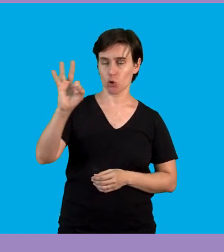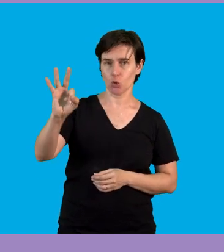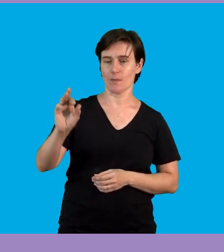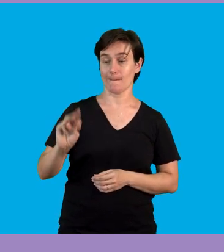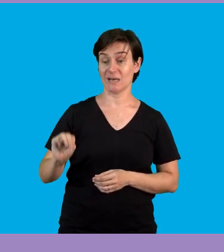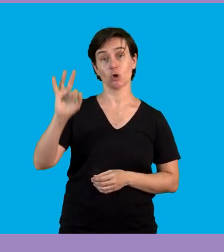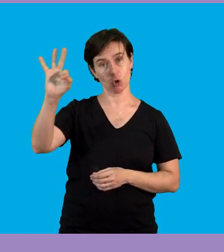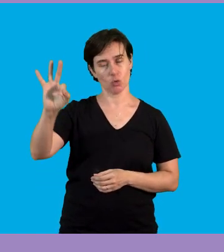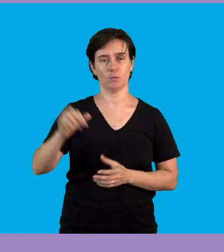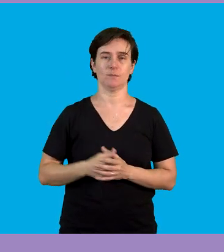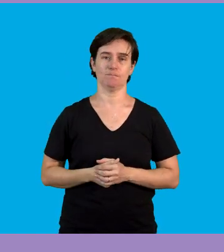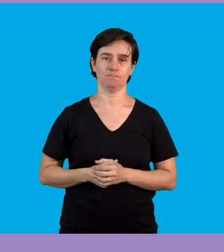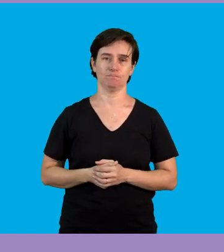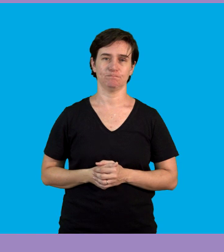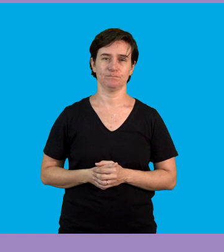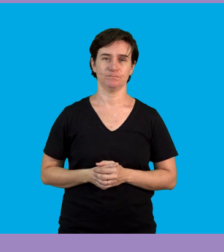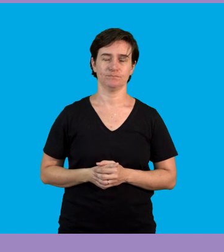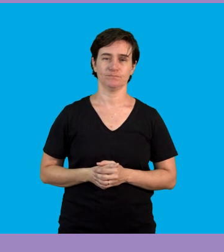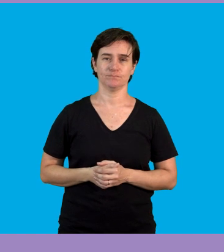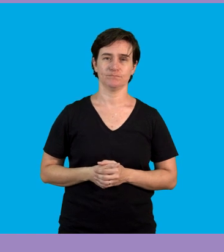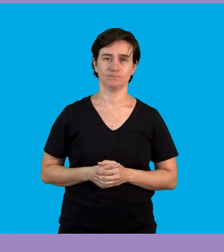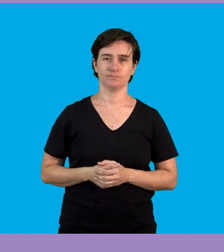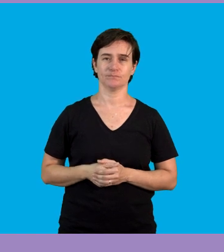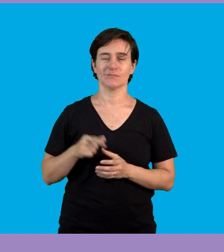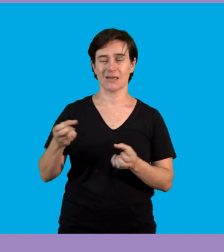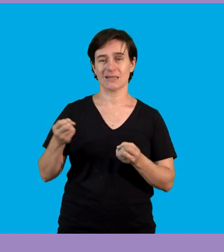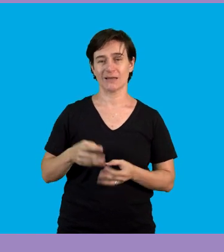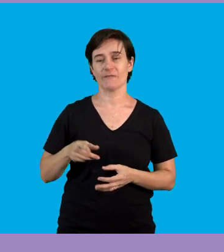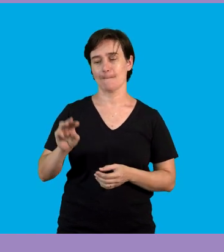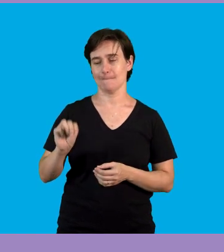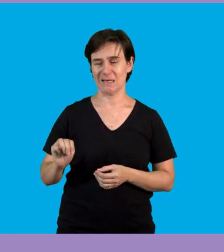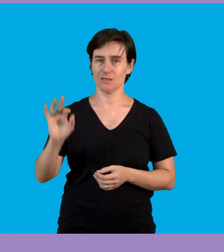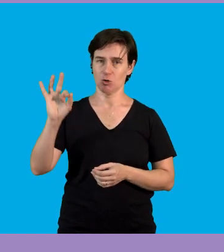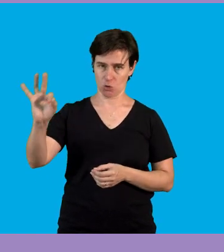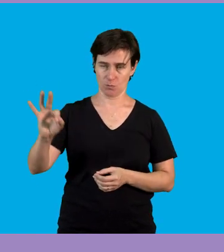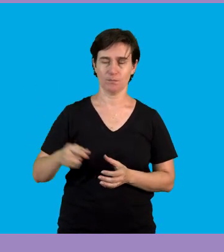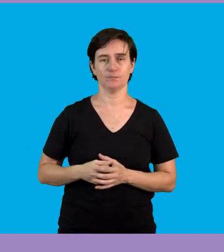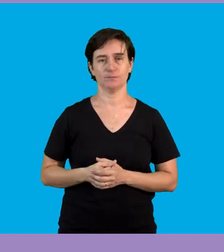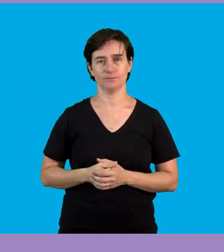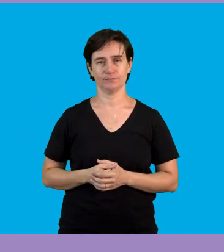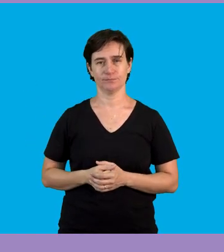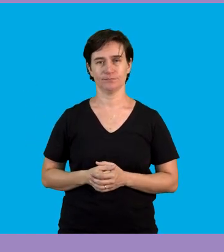meter squared, and when we multiply that by meters, that gives us a meters cubed.